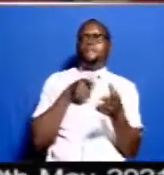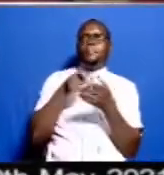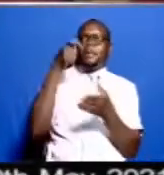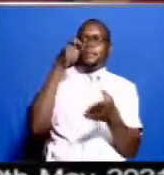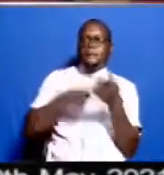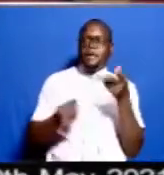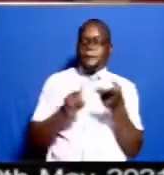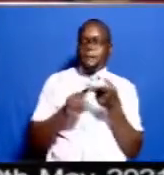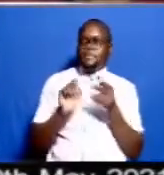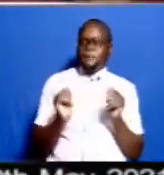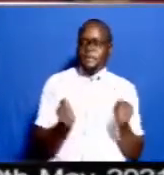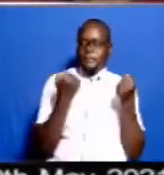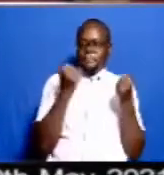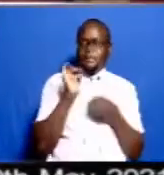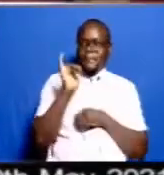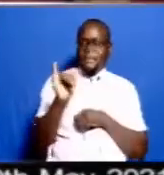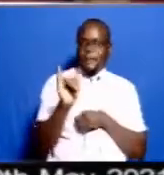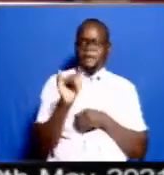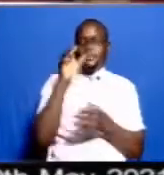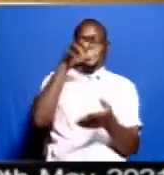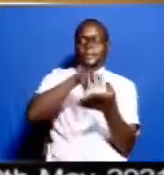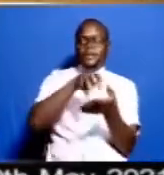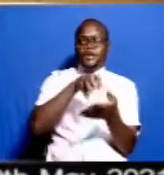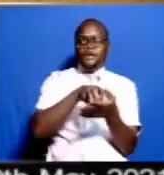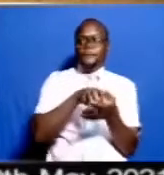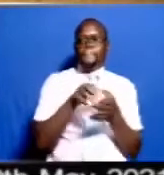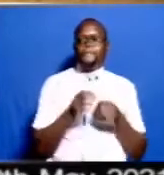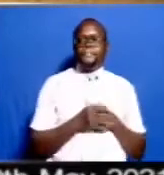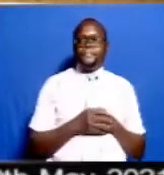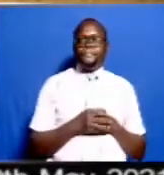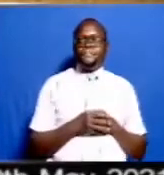and salvaging that kind of situation.